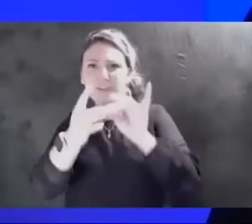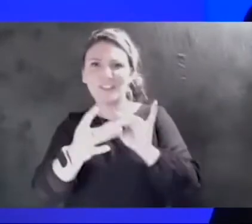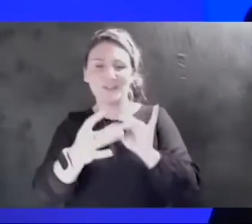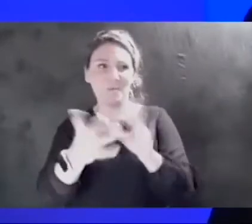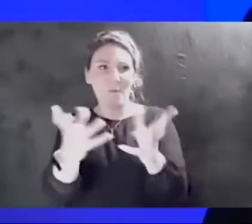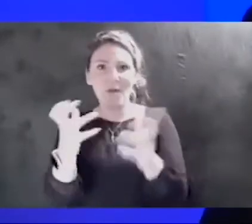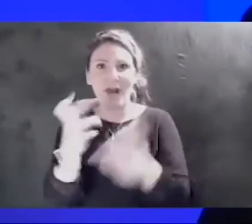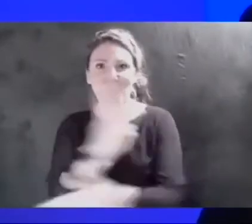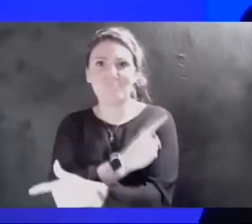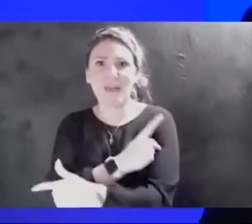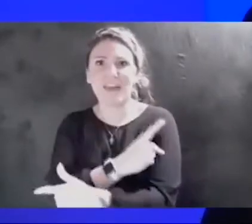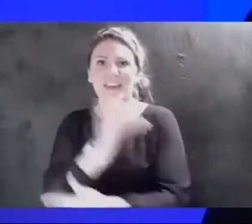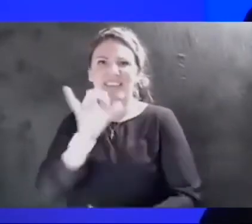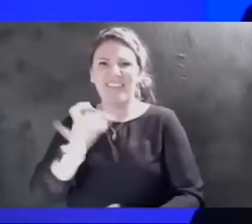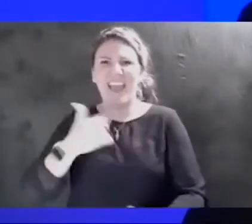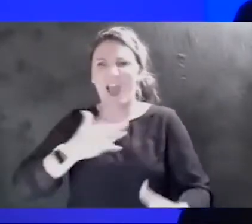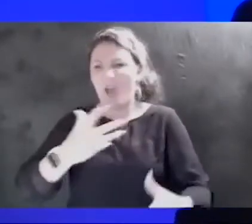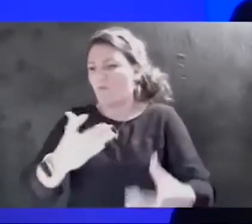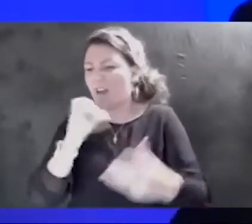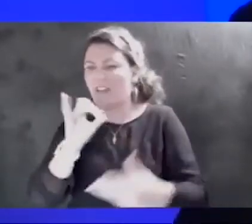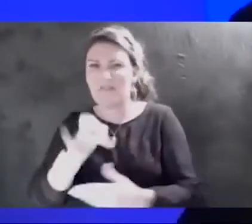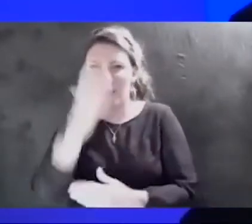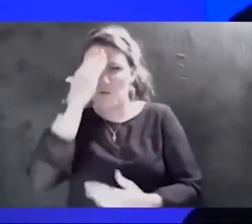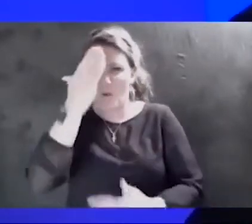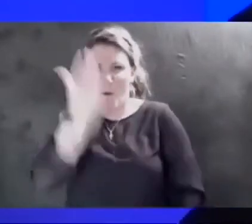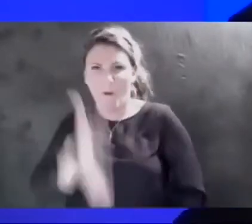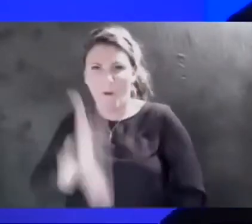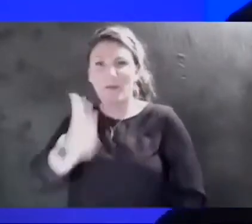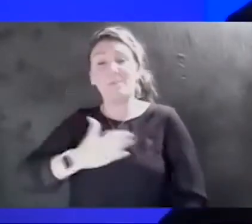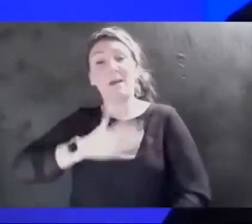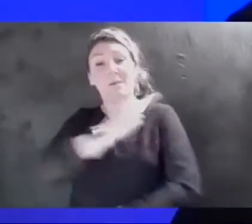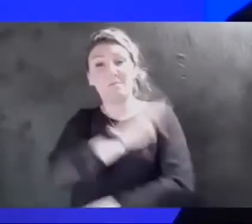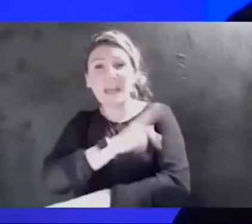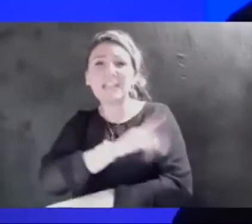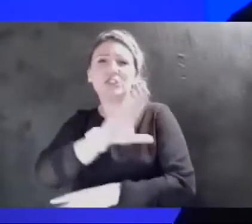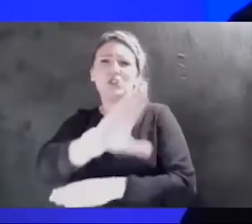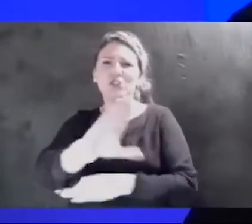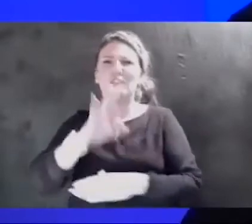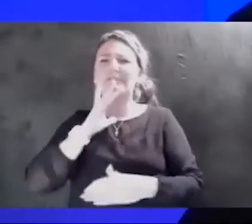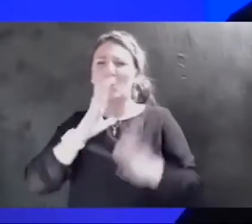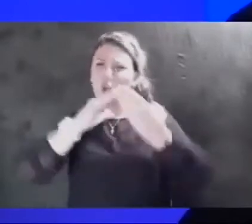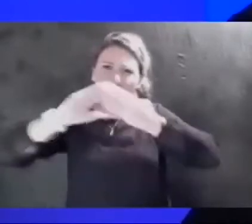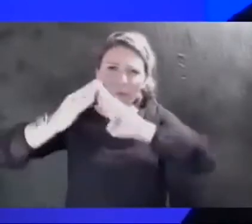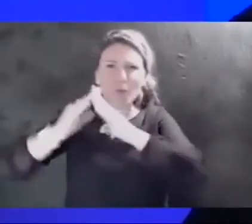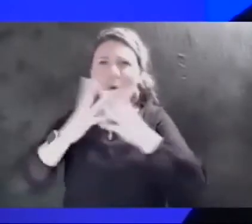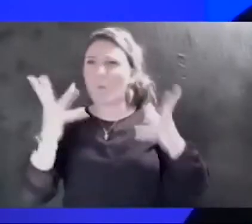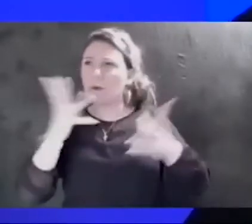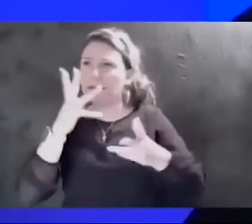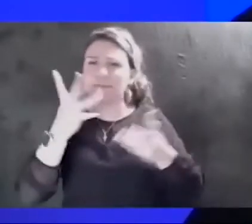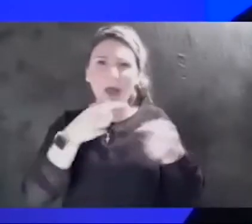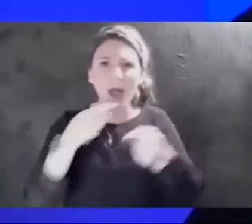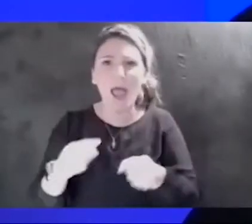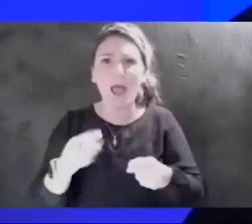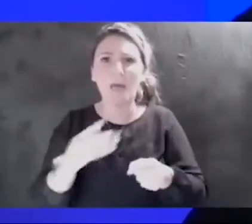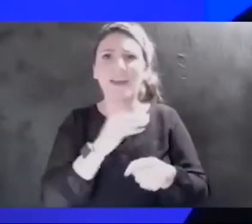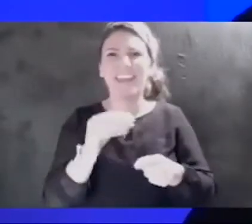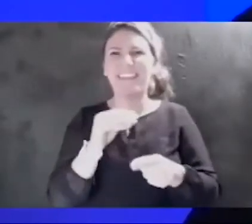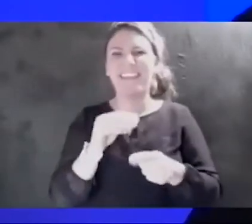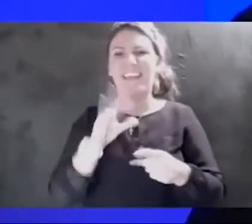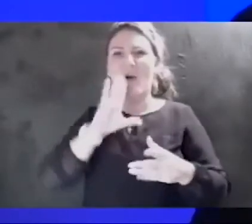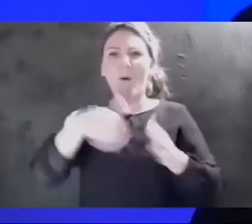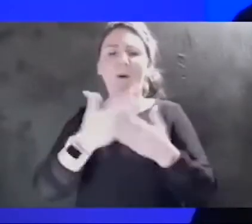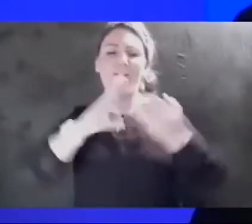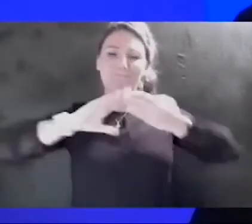what they want. They want to know their patient in the context of their community. They want the village effect of small rural